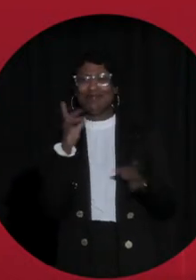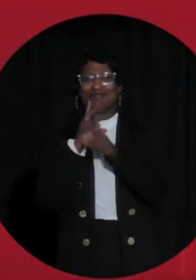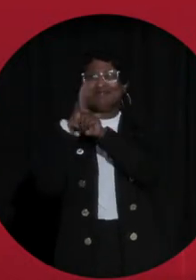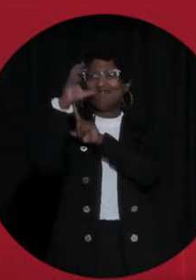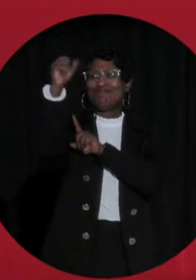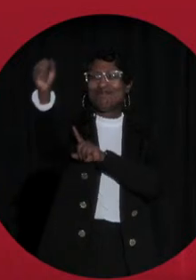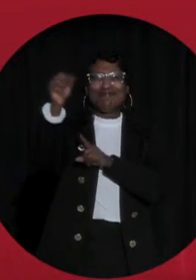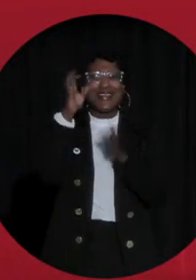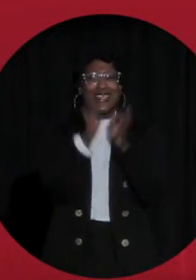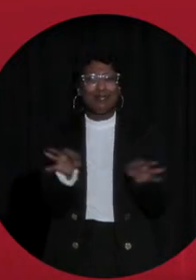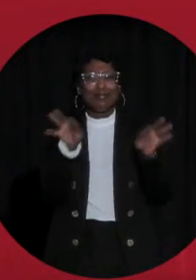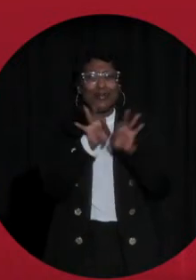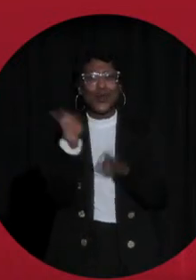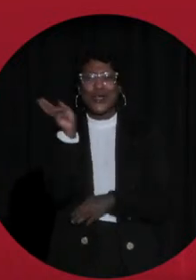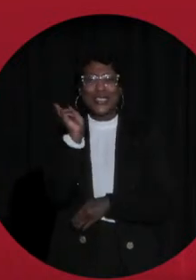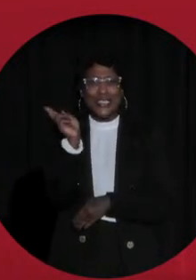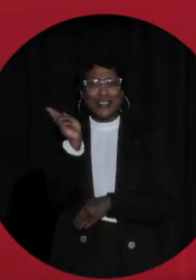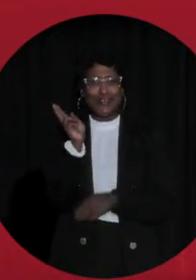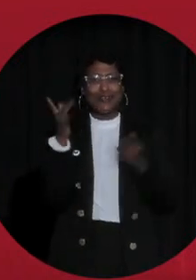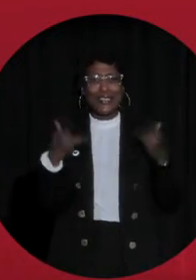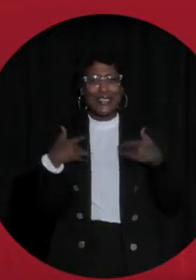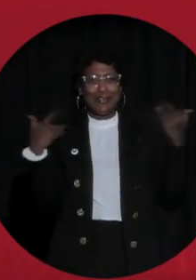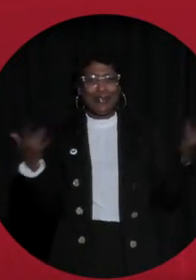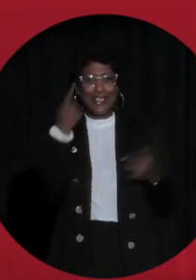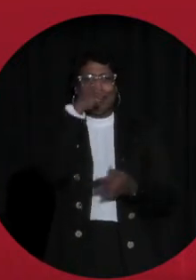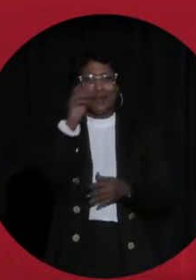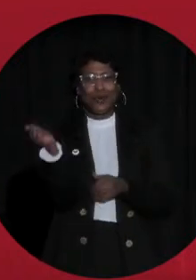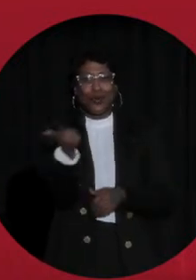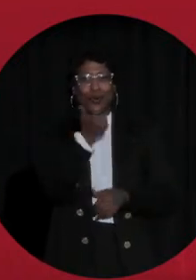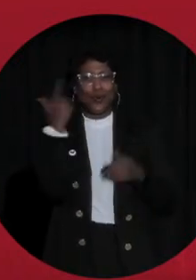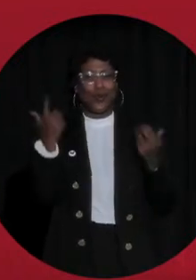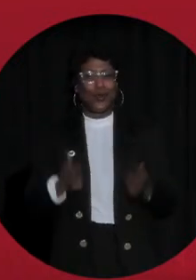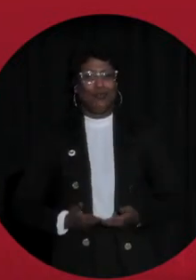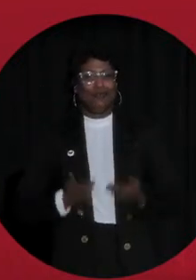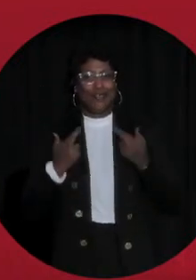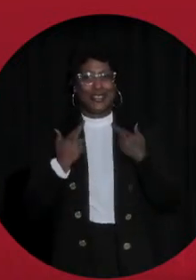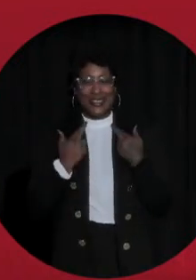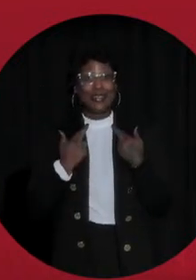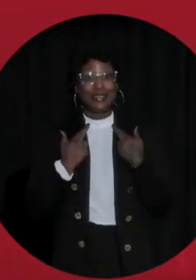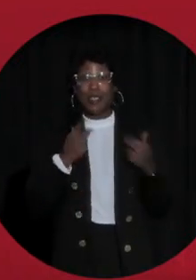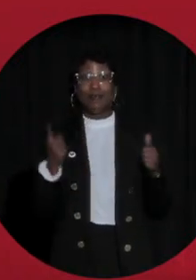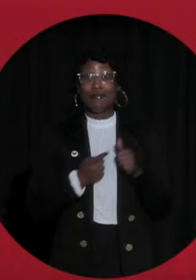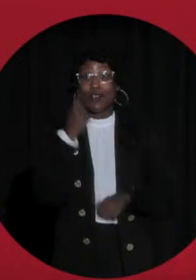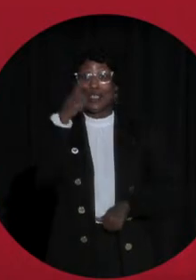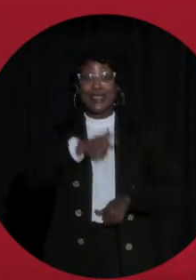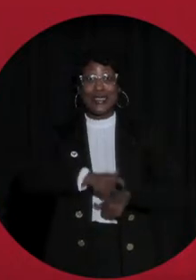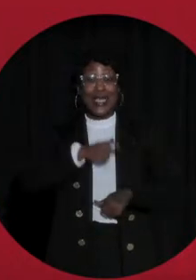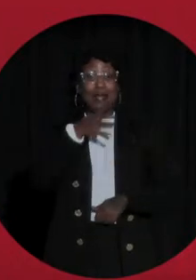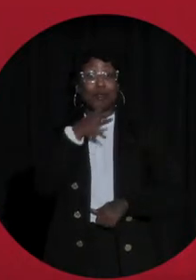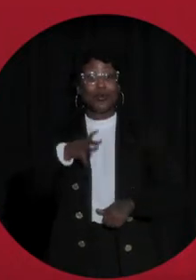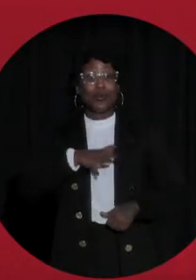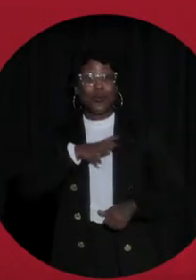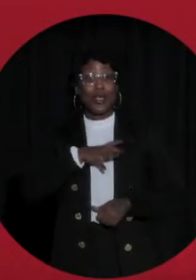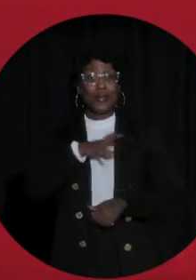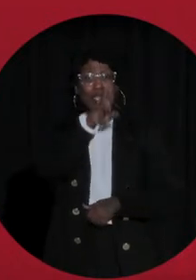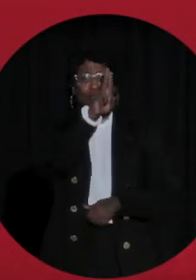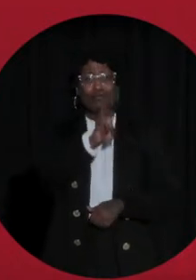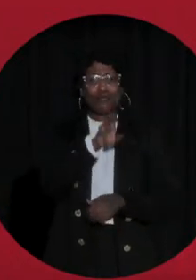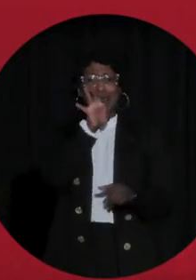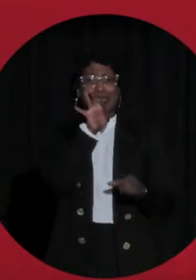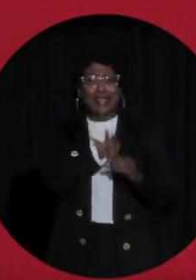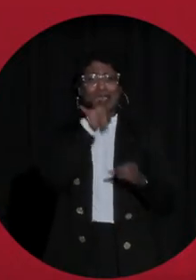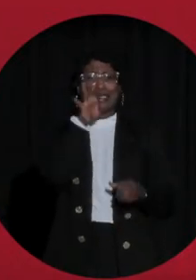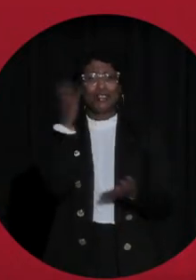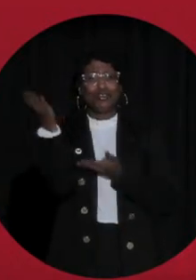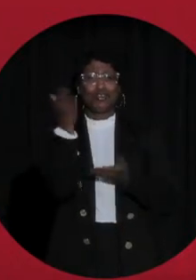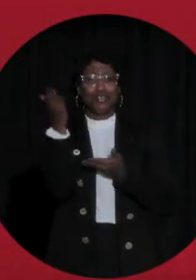attendance. It is also the first time in the county's history a woman has been re-elected to serve as